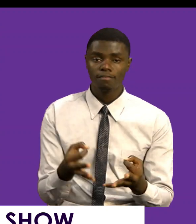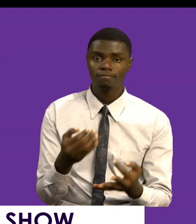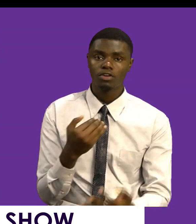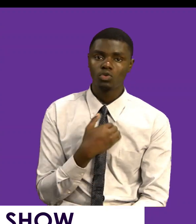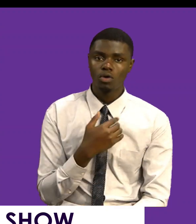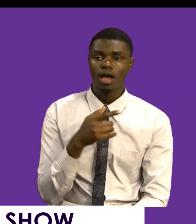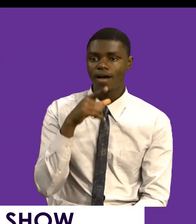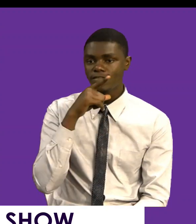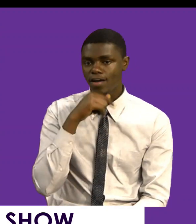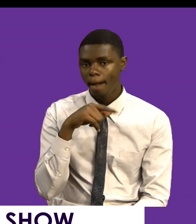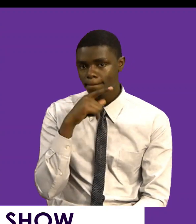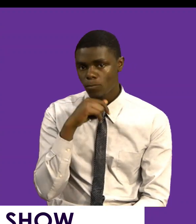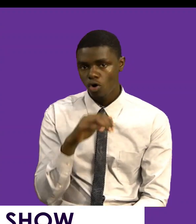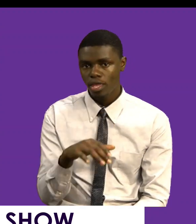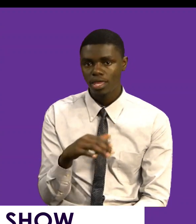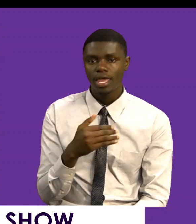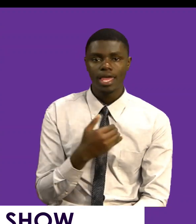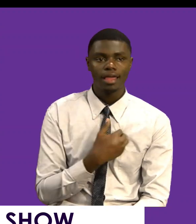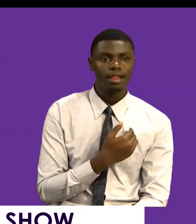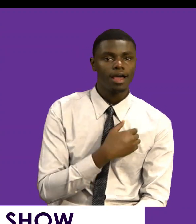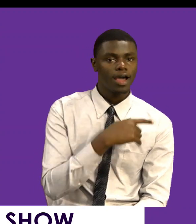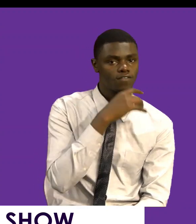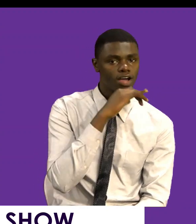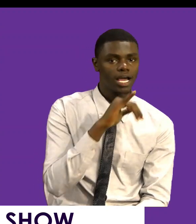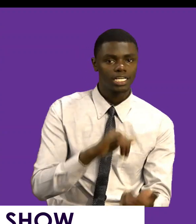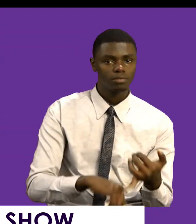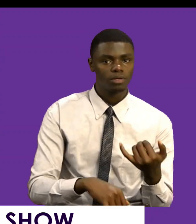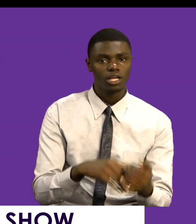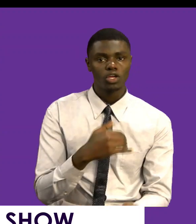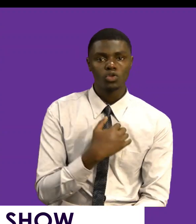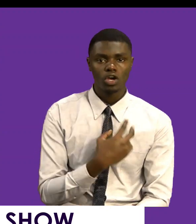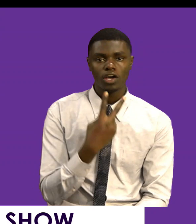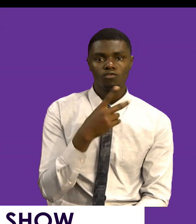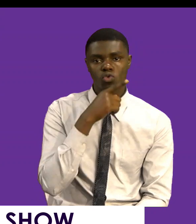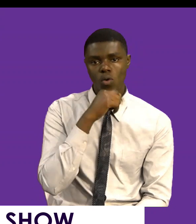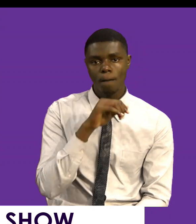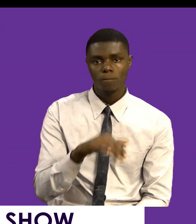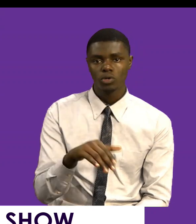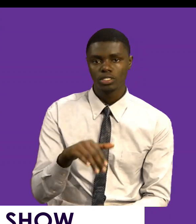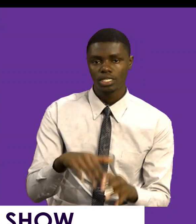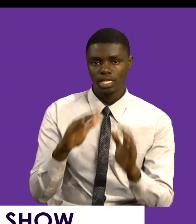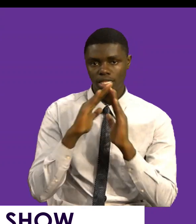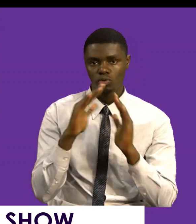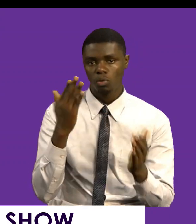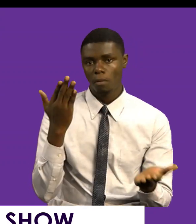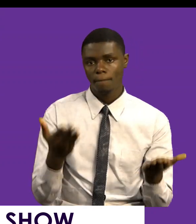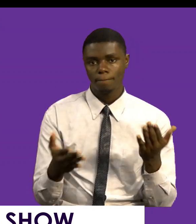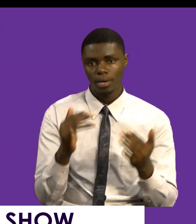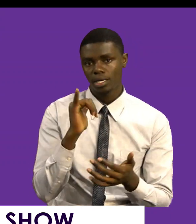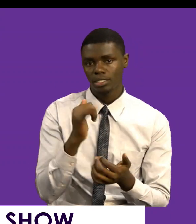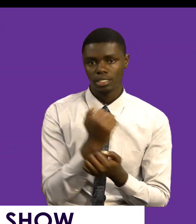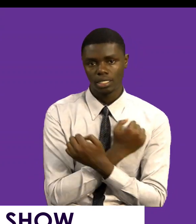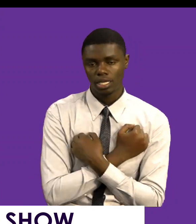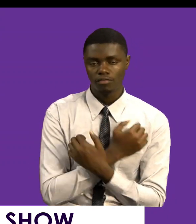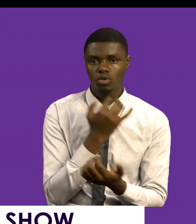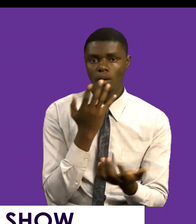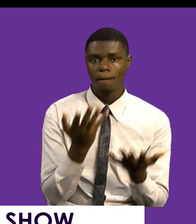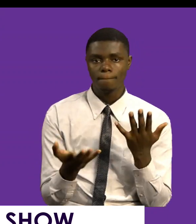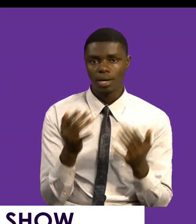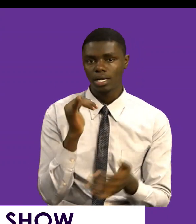a boy and you have a husband, you have two boys in the house. So balance that love, balance that